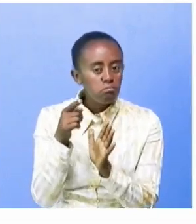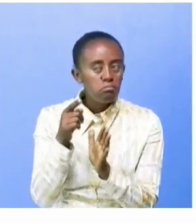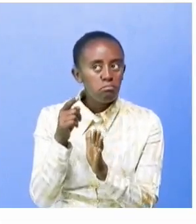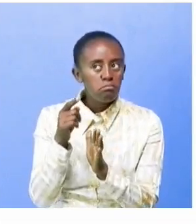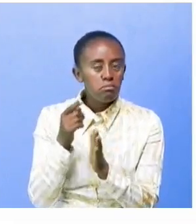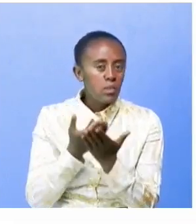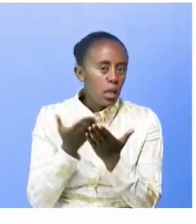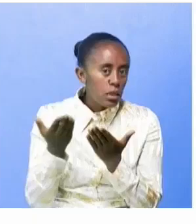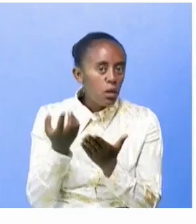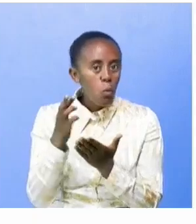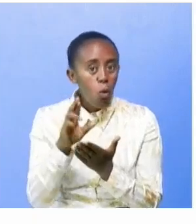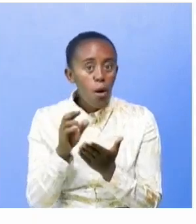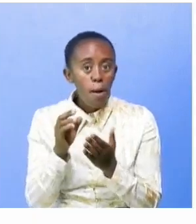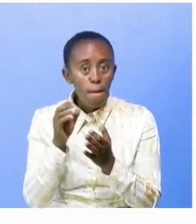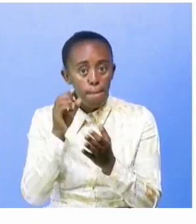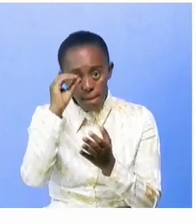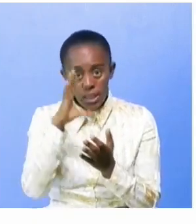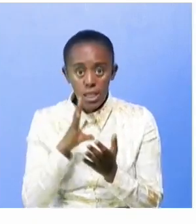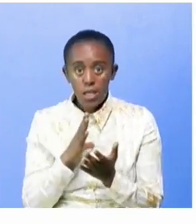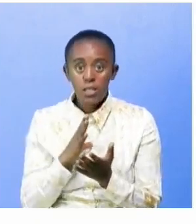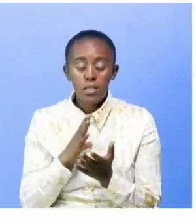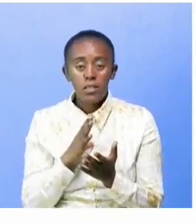a thing or